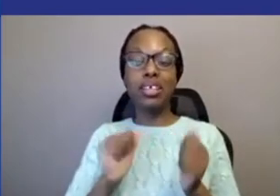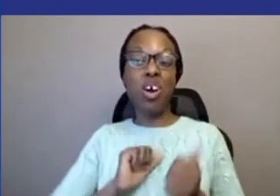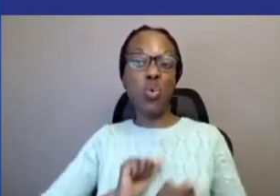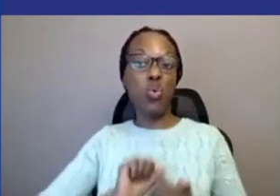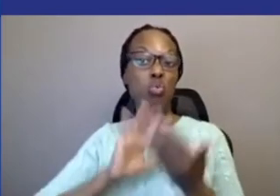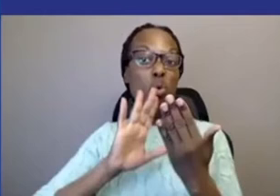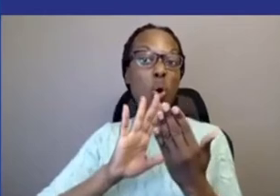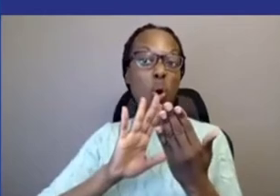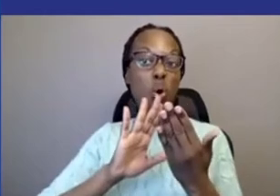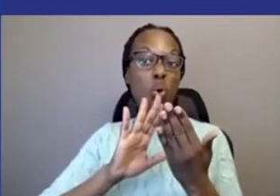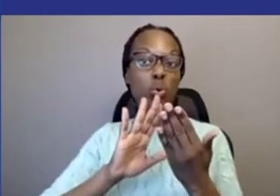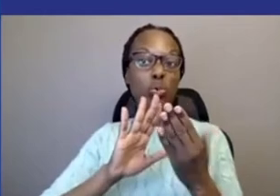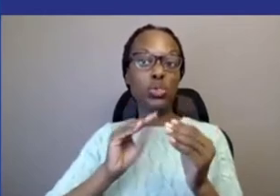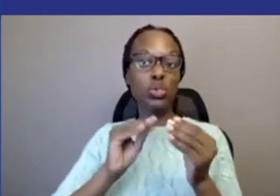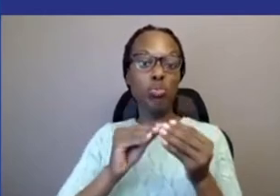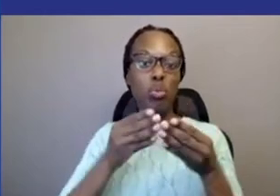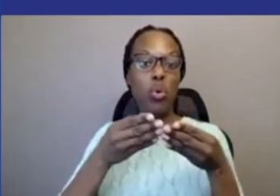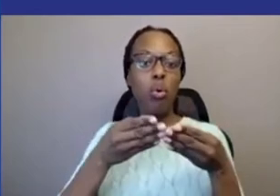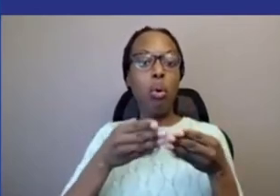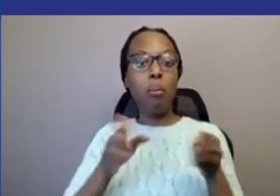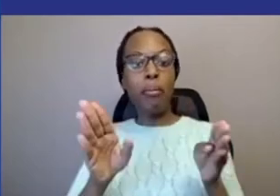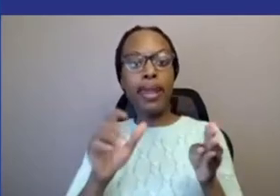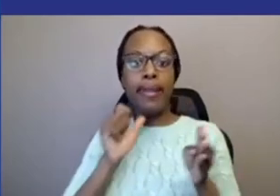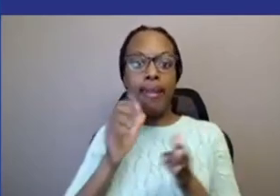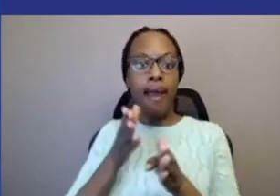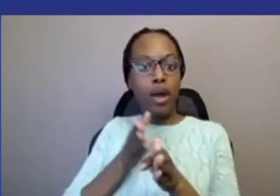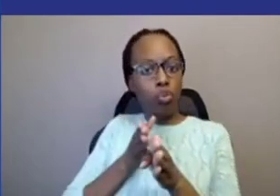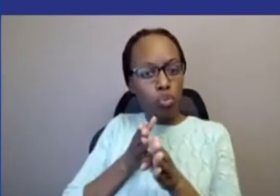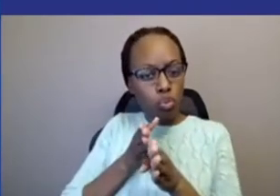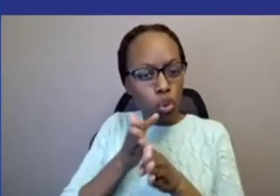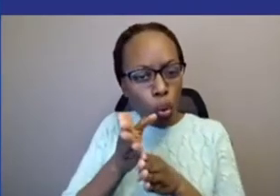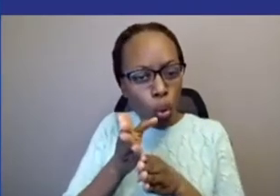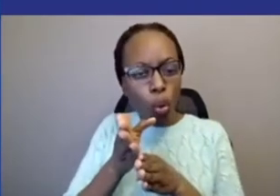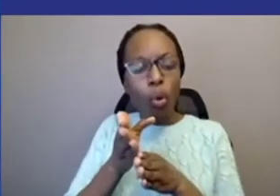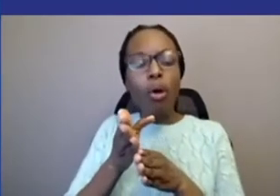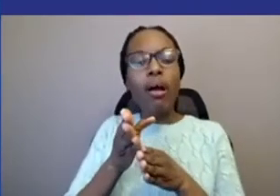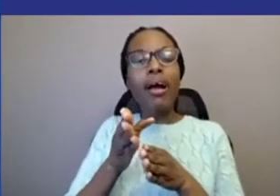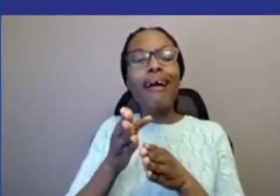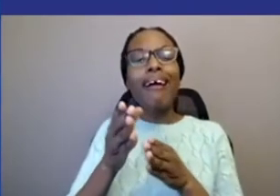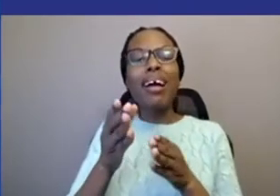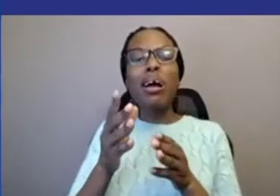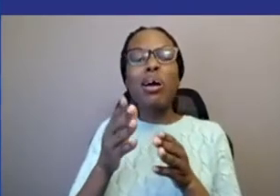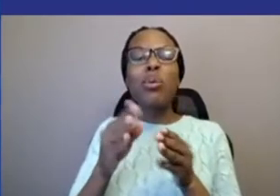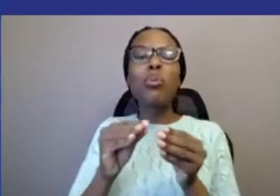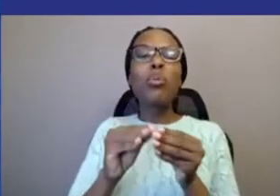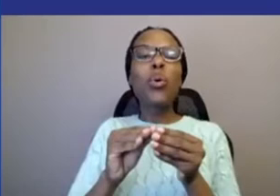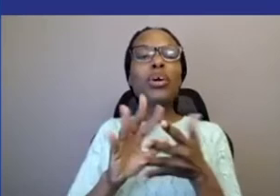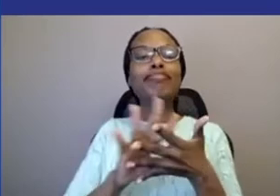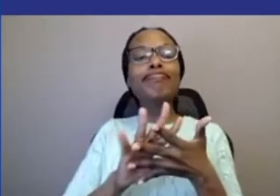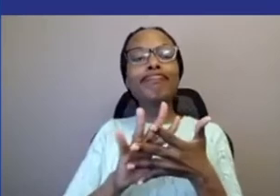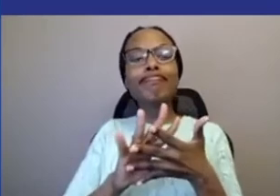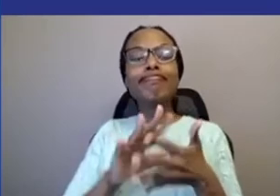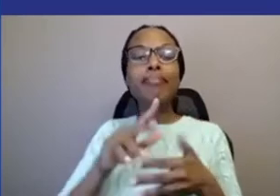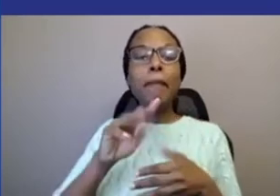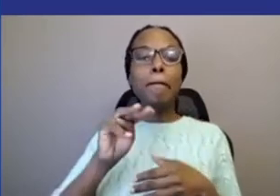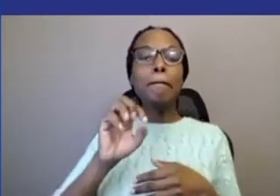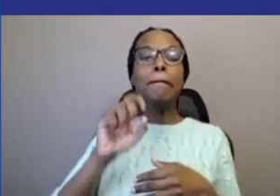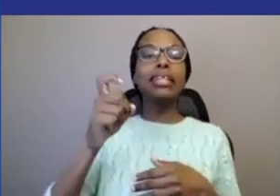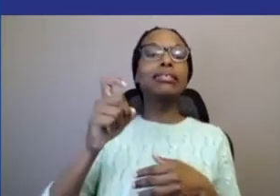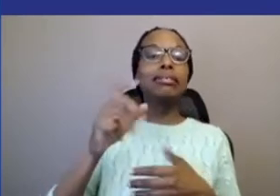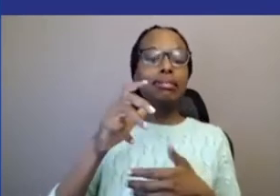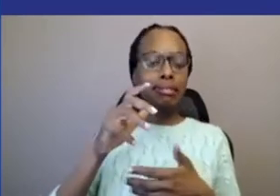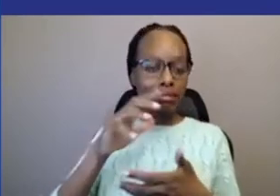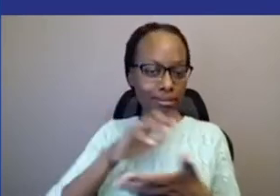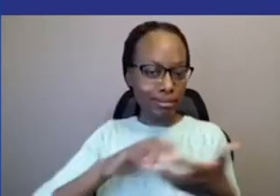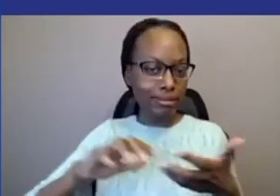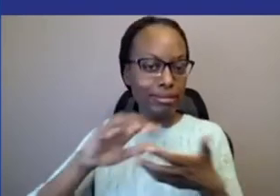not pure, it's kind of a mix-ish kind of thing. I think that for me in particular,